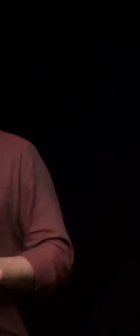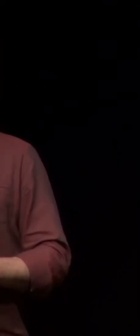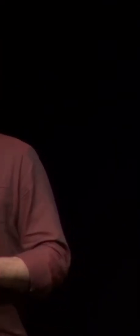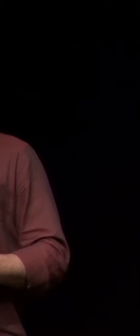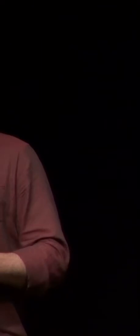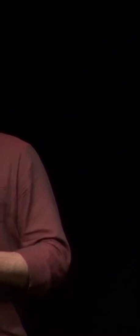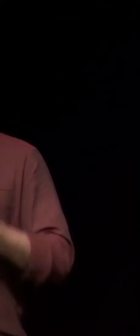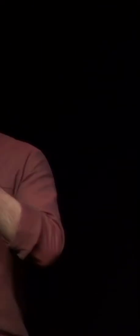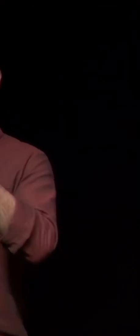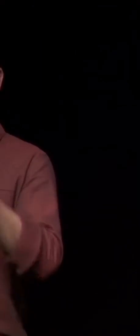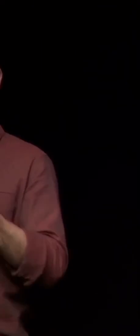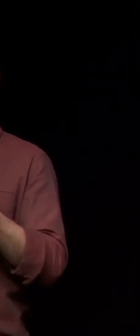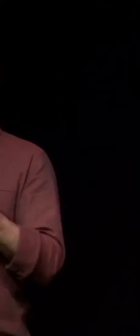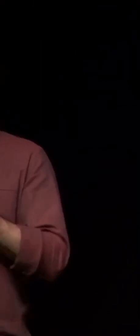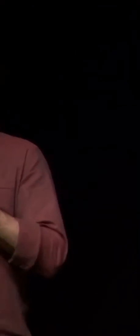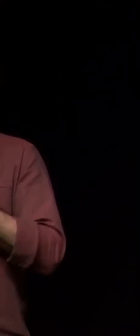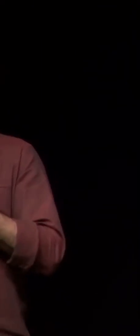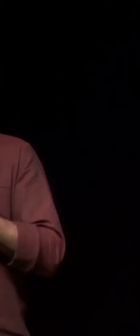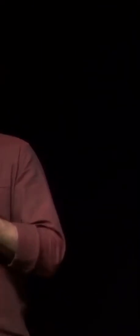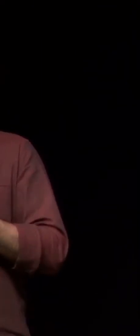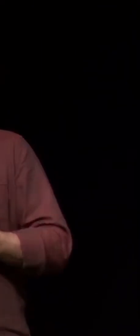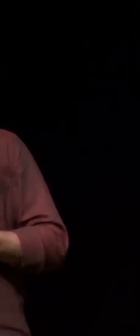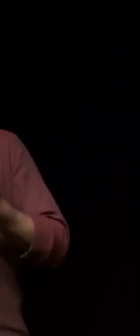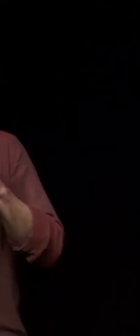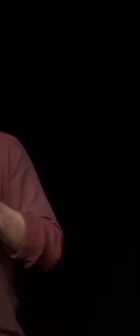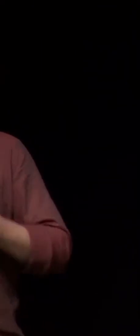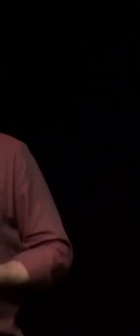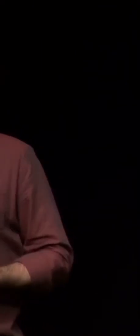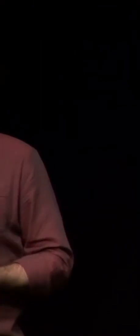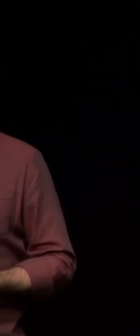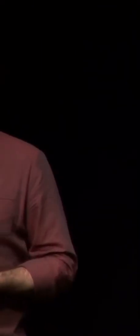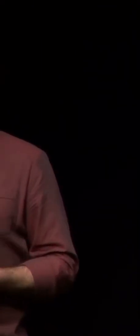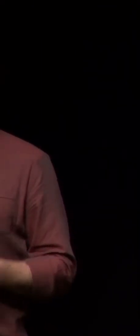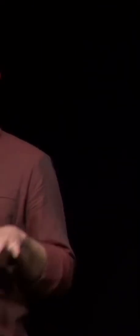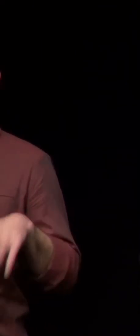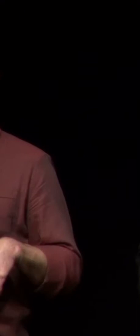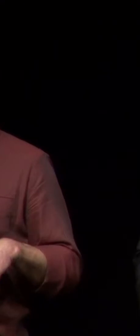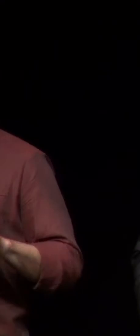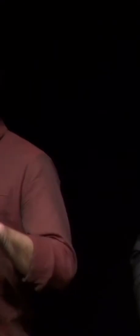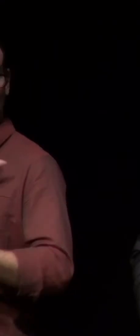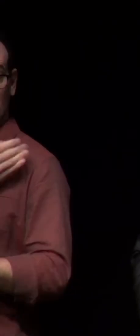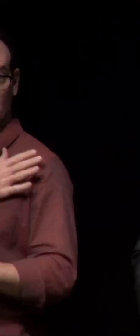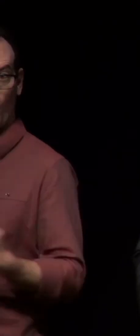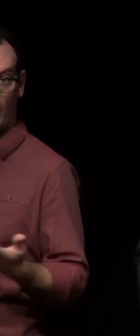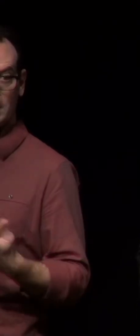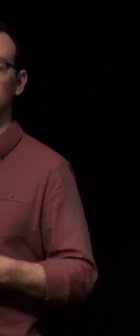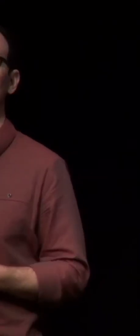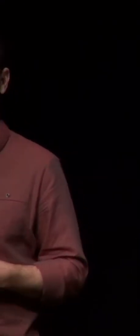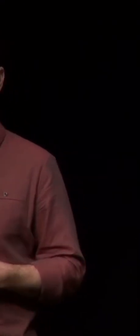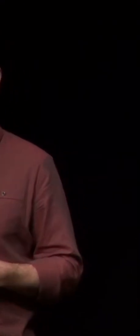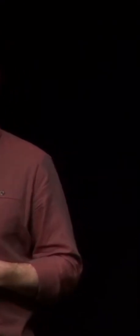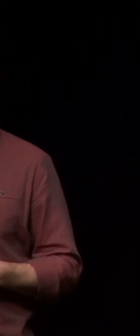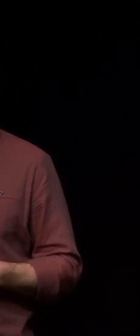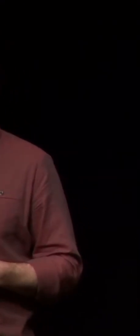right. What does that mean for you? And I was stunned by the answer. He sounded like